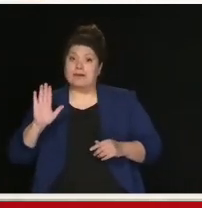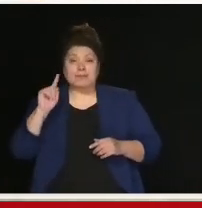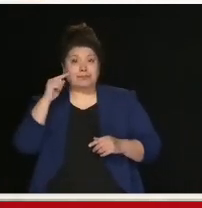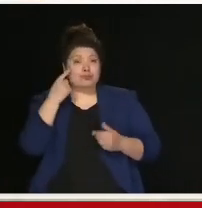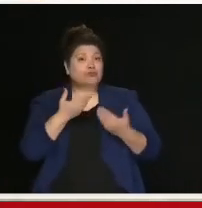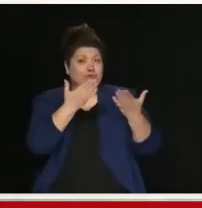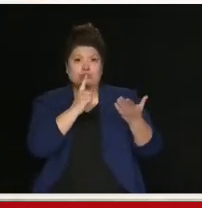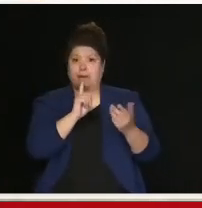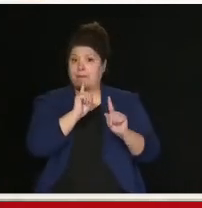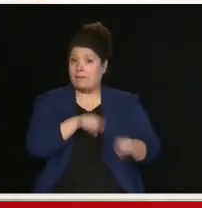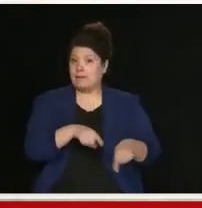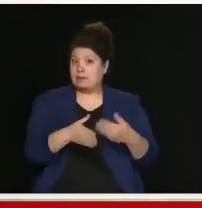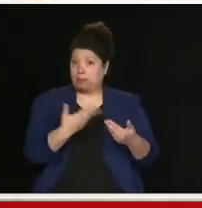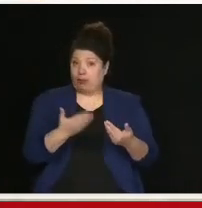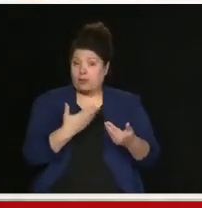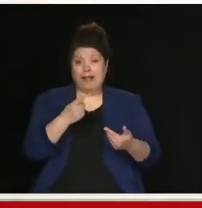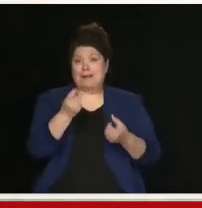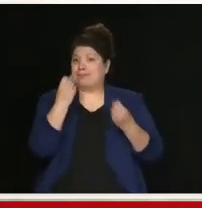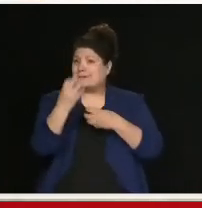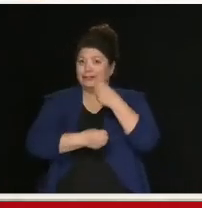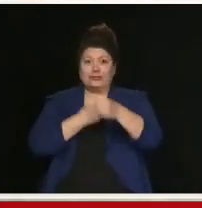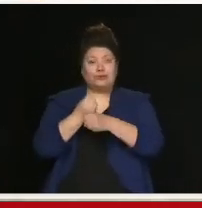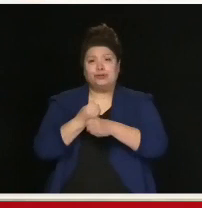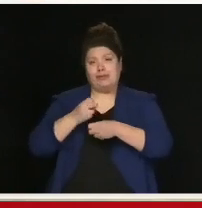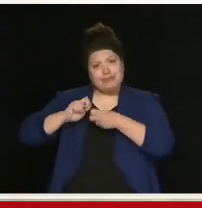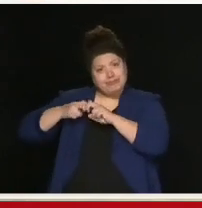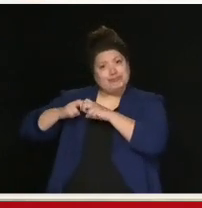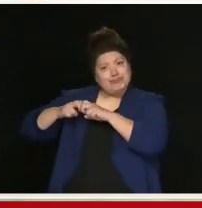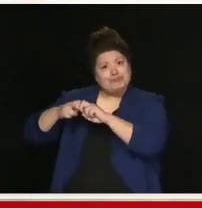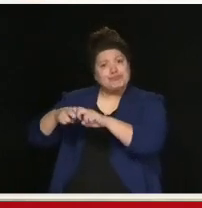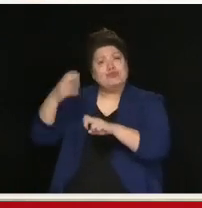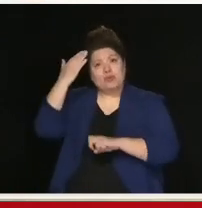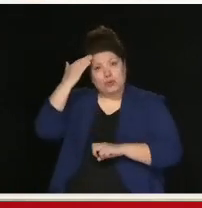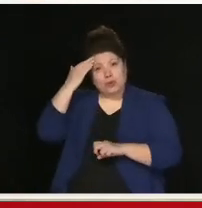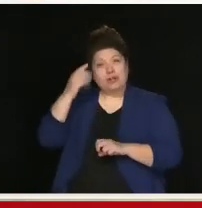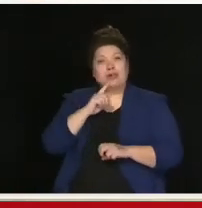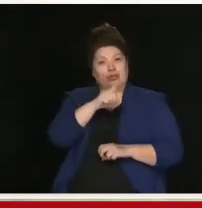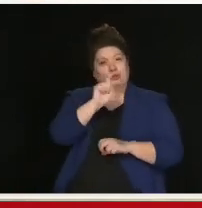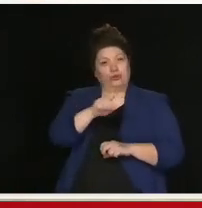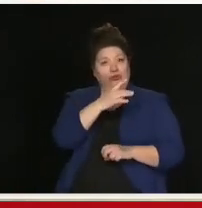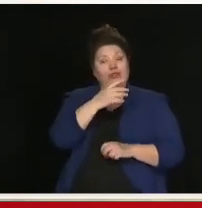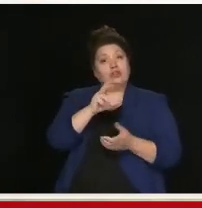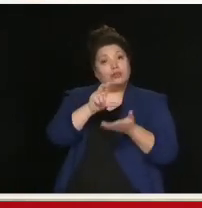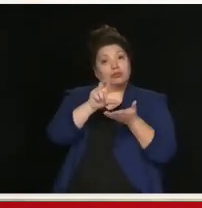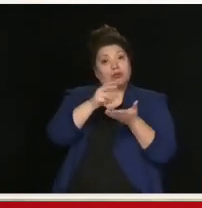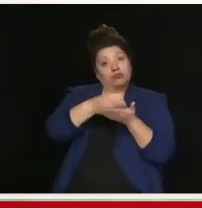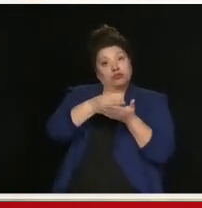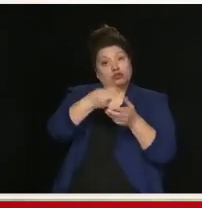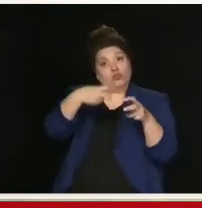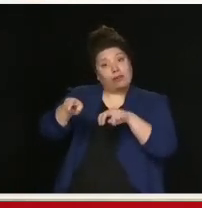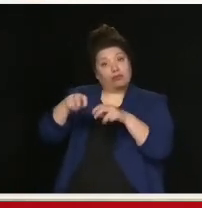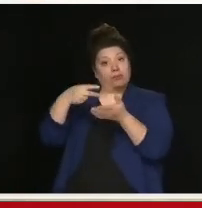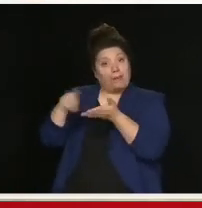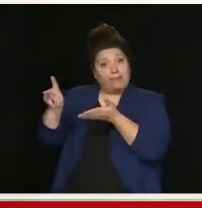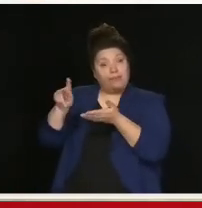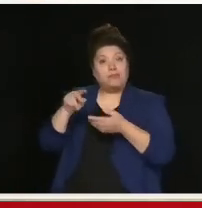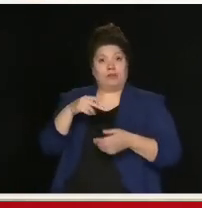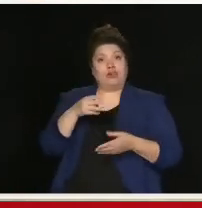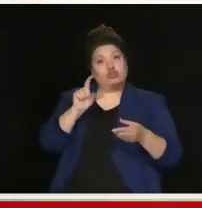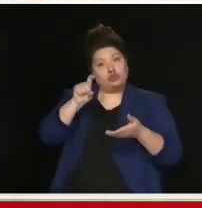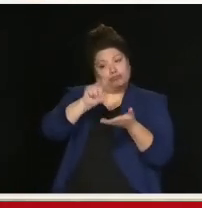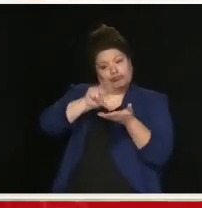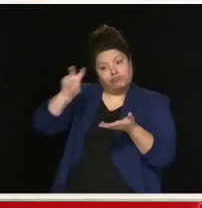thumbing your nose at Quebec on this, and that the an advisor of the premier in Quebec said that it is known and